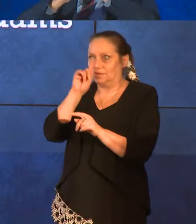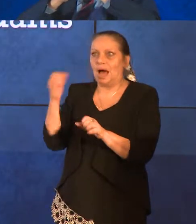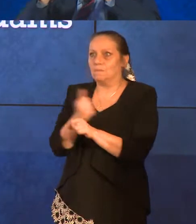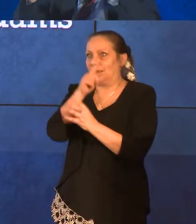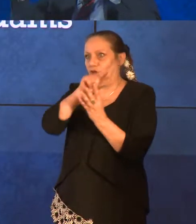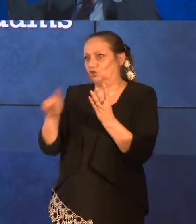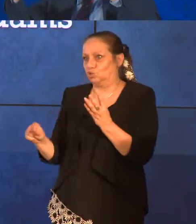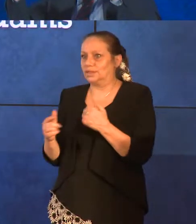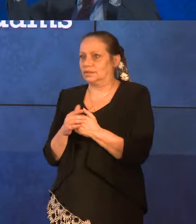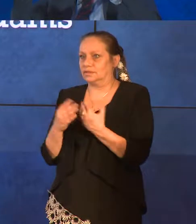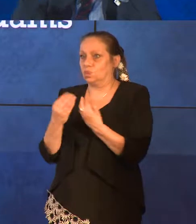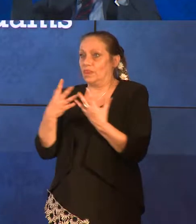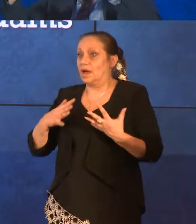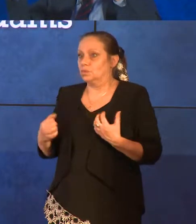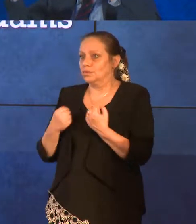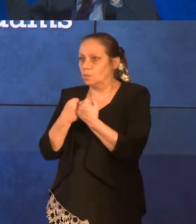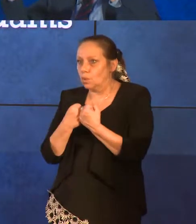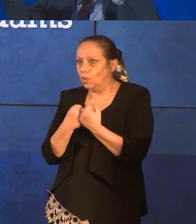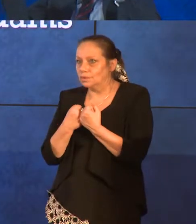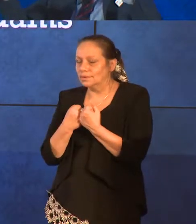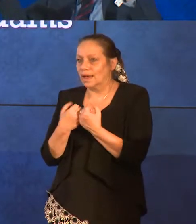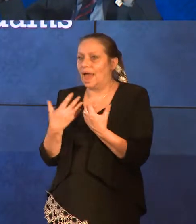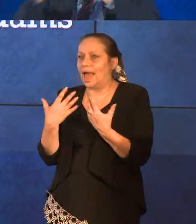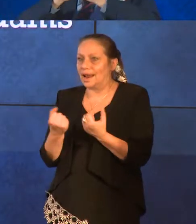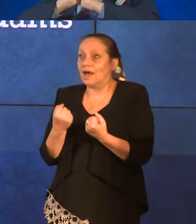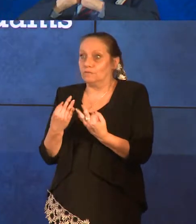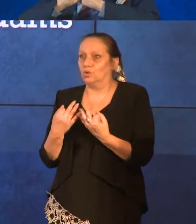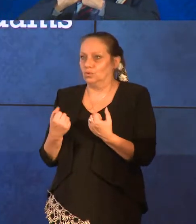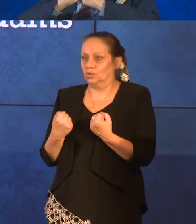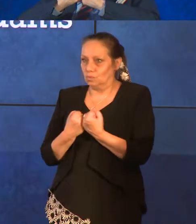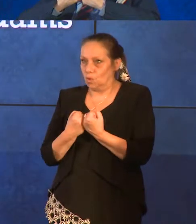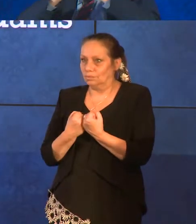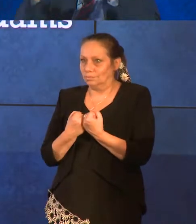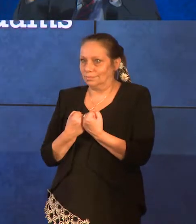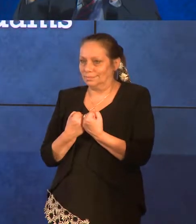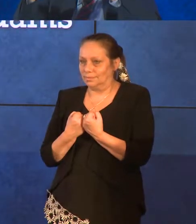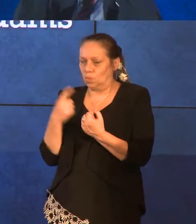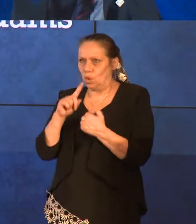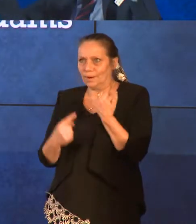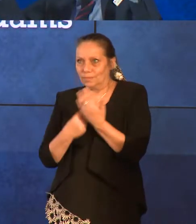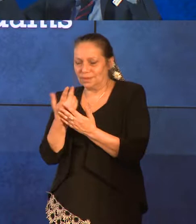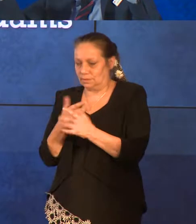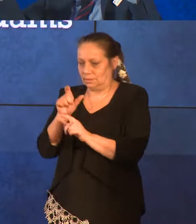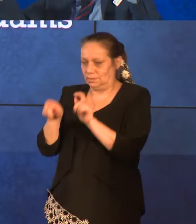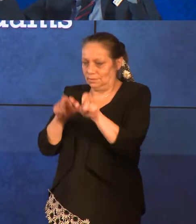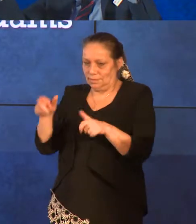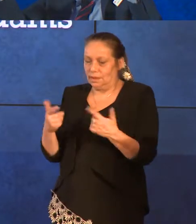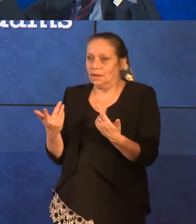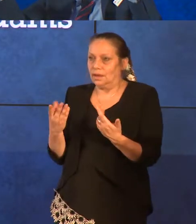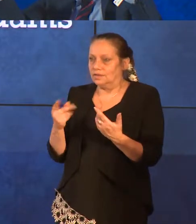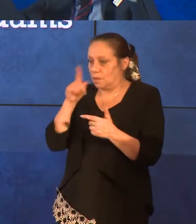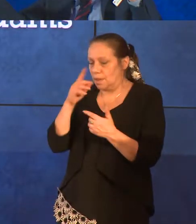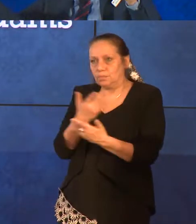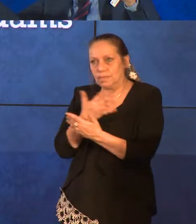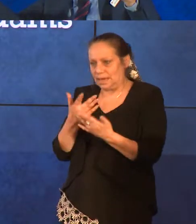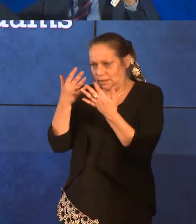choices without support and or had no other supporters around them. So what would happen? Suddenly we have more decisions to be